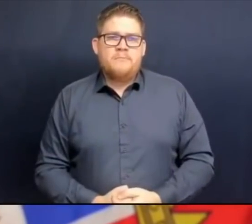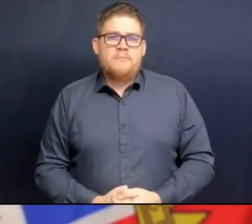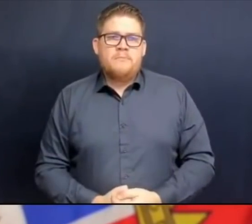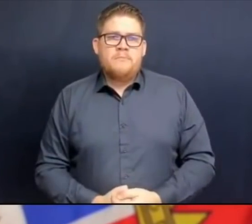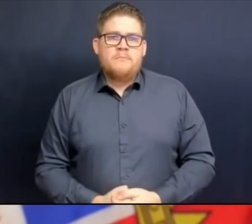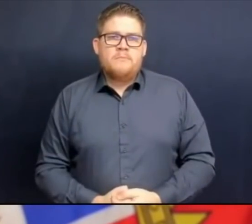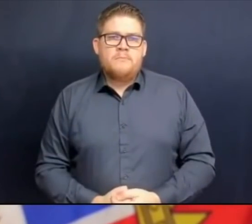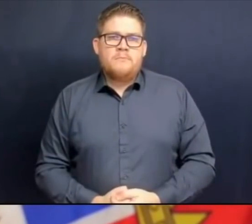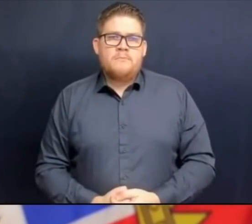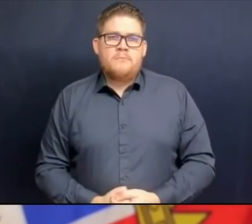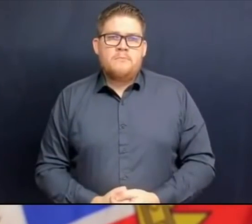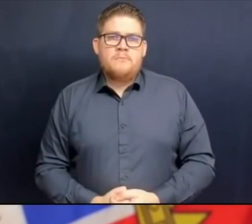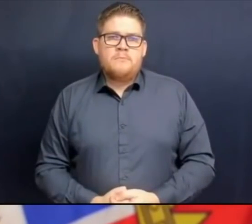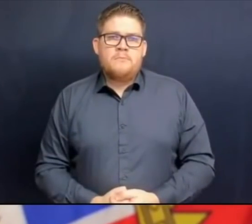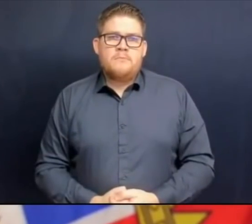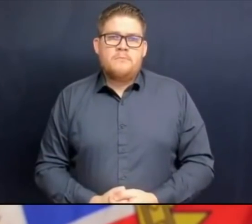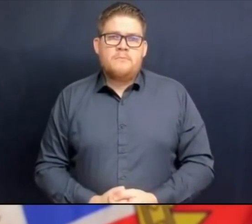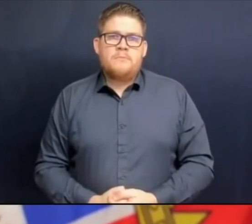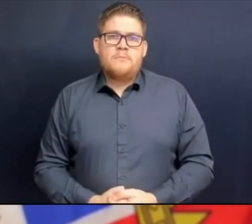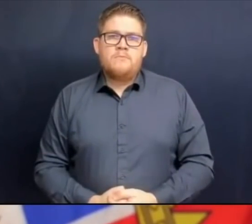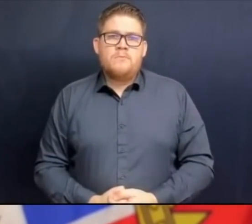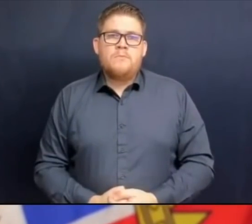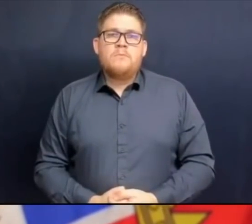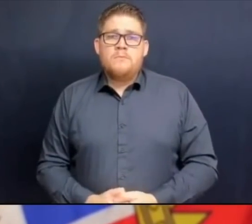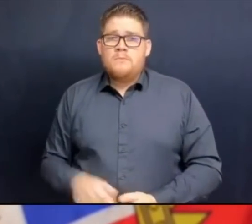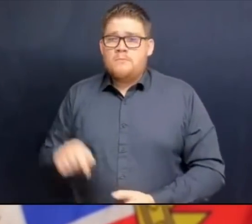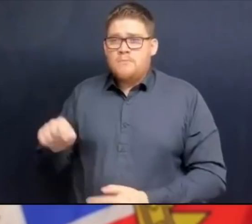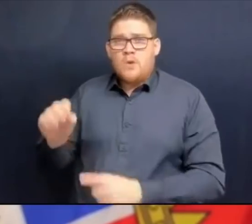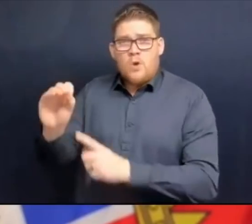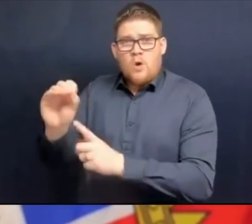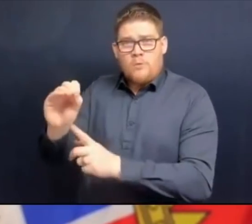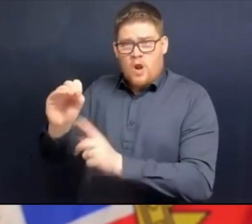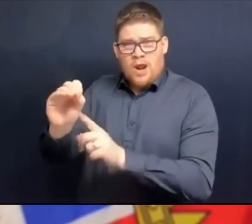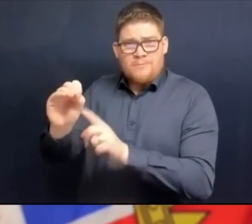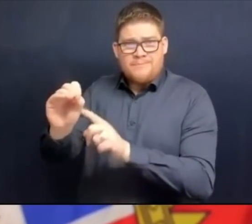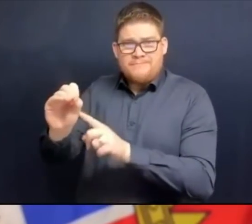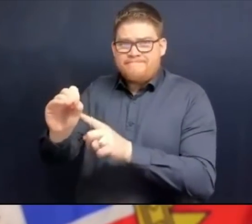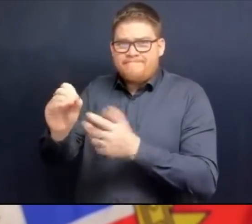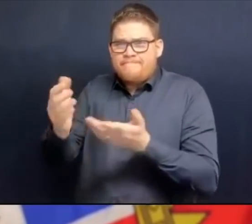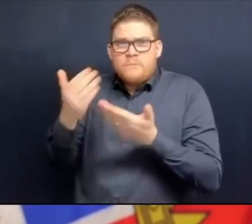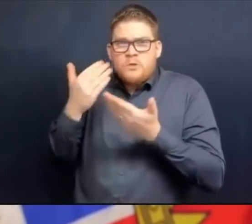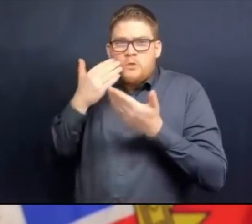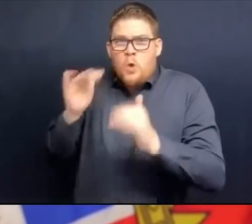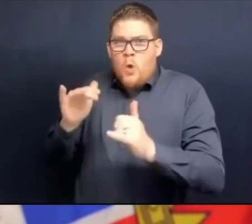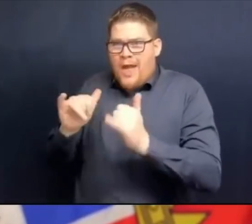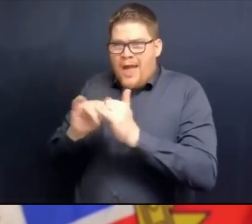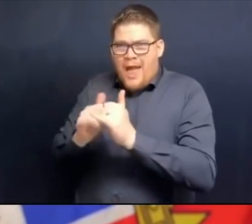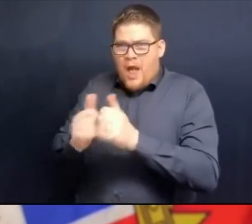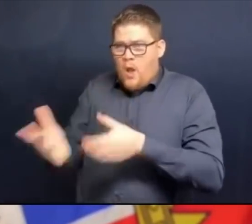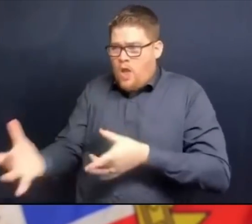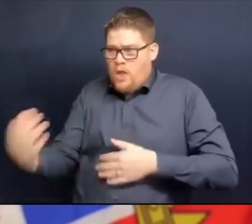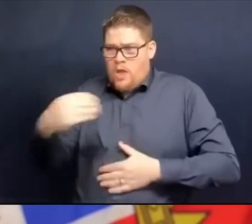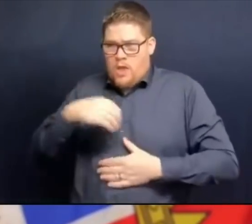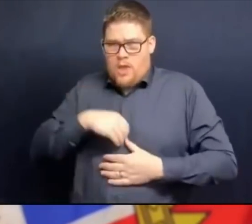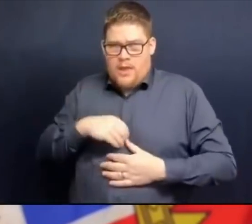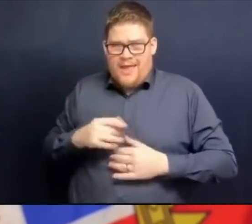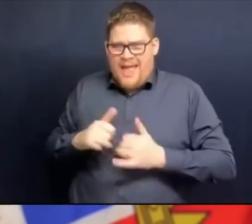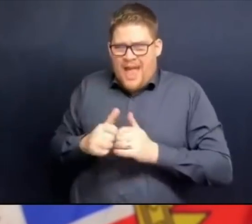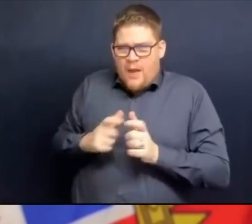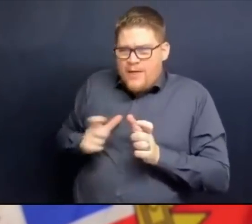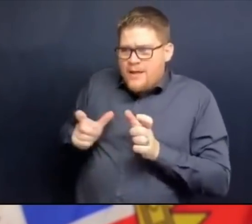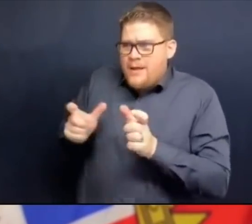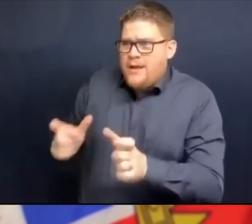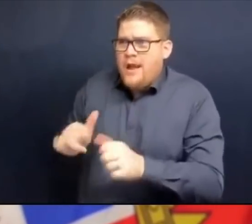immunity. So we do know, it's less clear for Omicron, how much protection and how long it